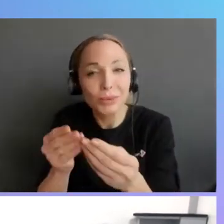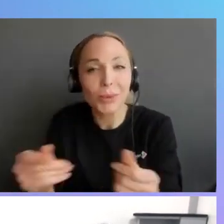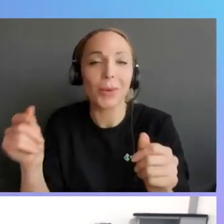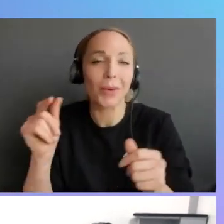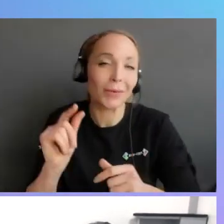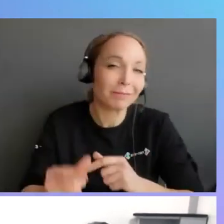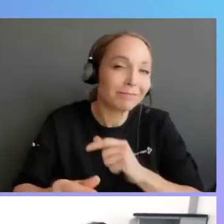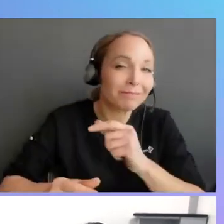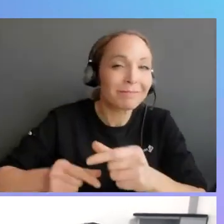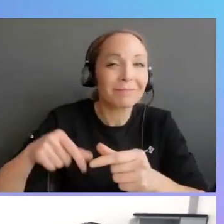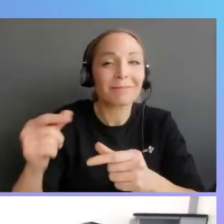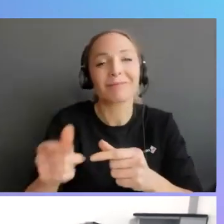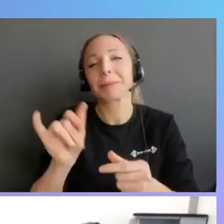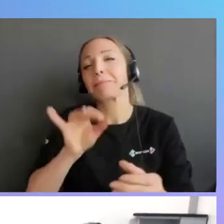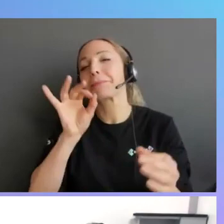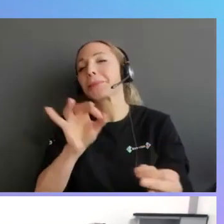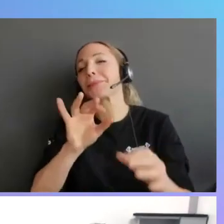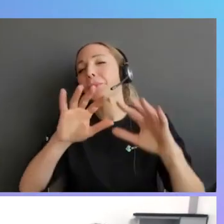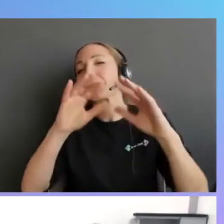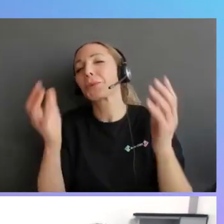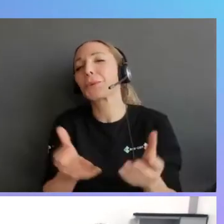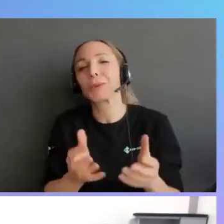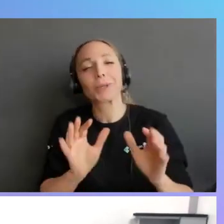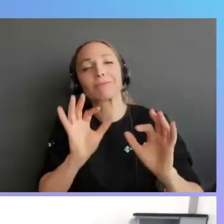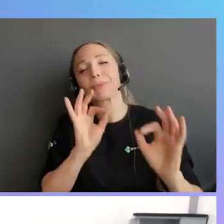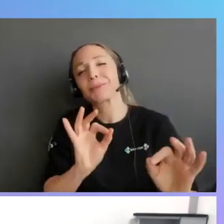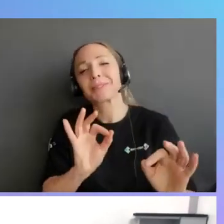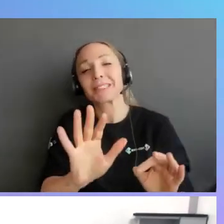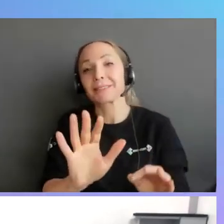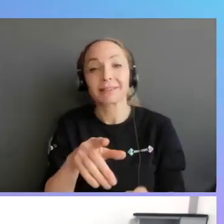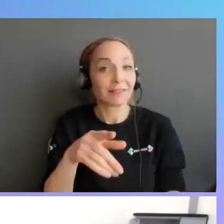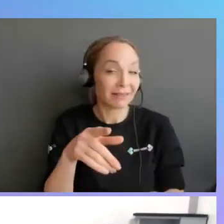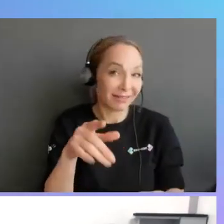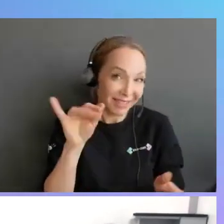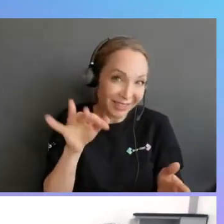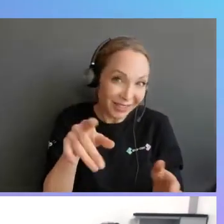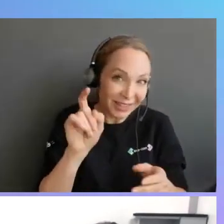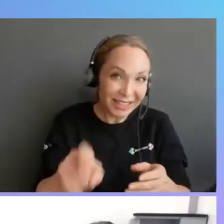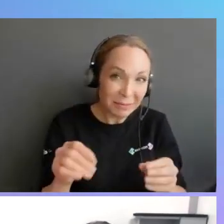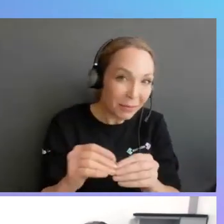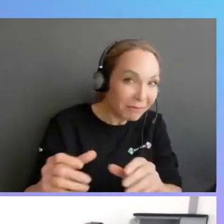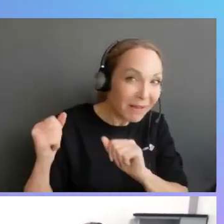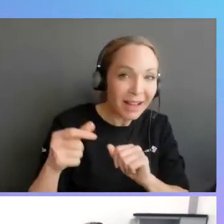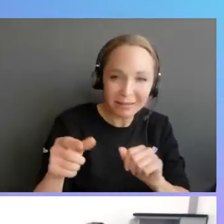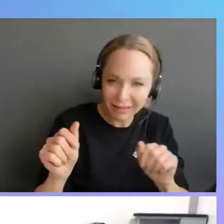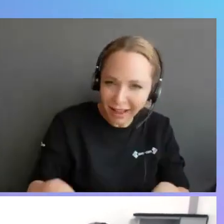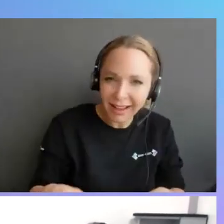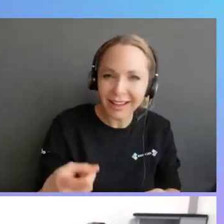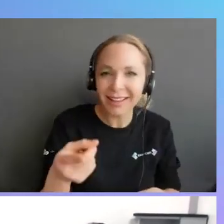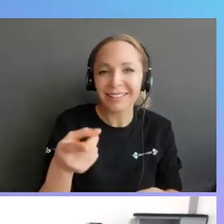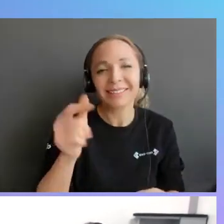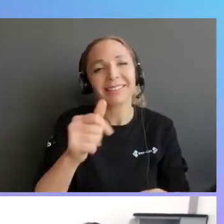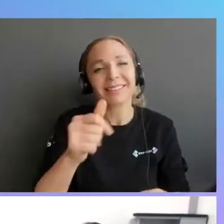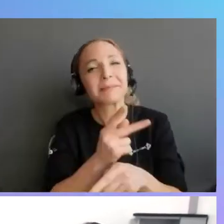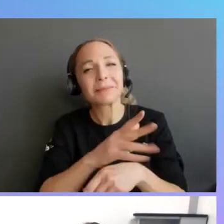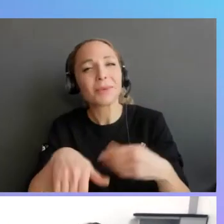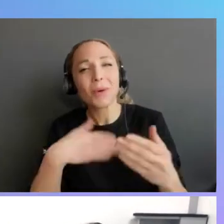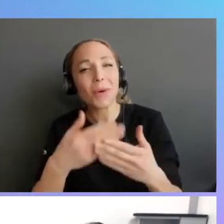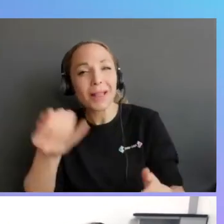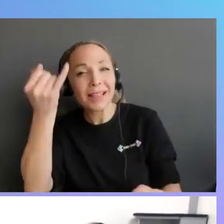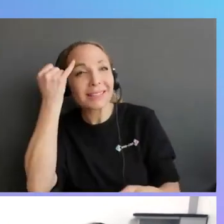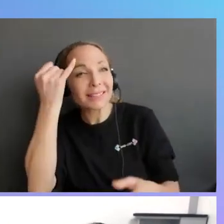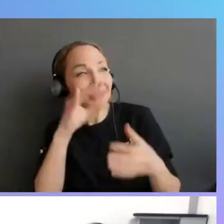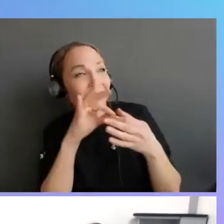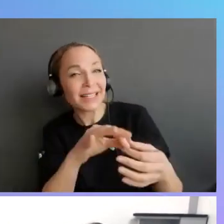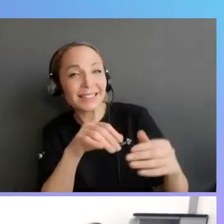However, you can ramp up the pace as needed. You can keep the accessibility ideas directly relevant to work. So